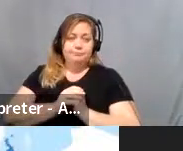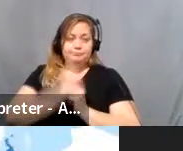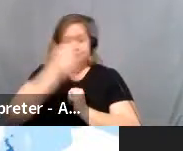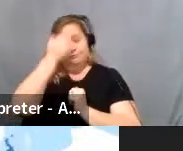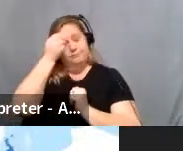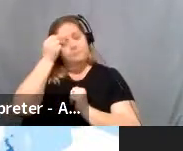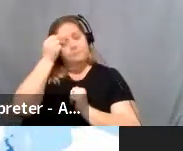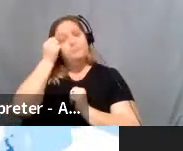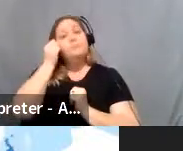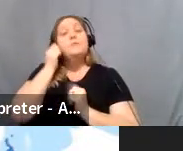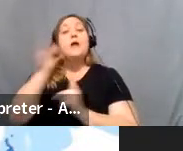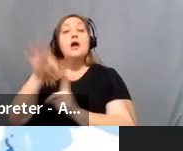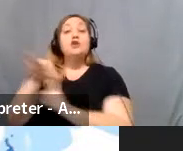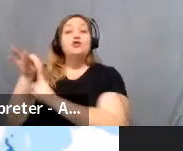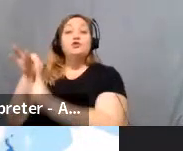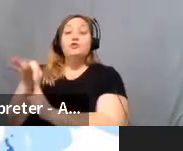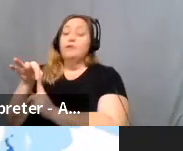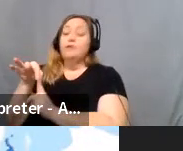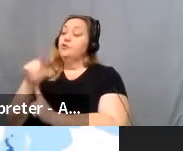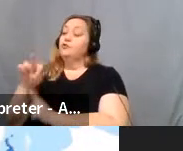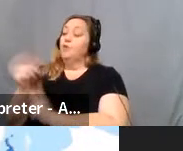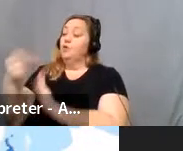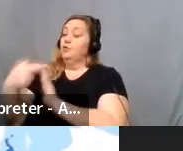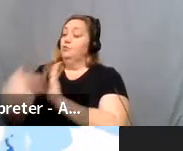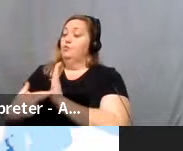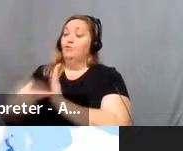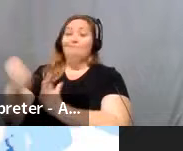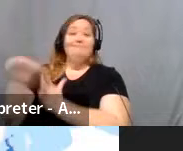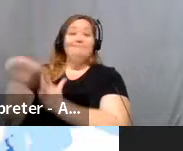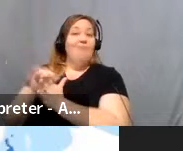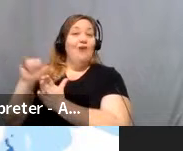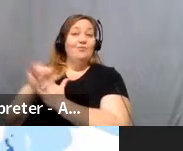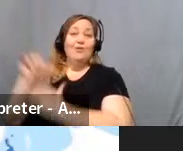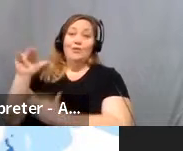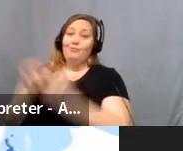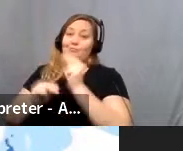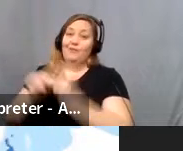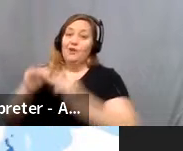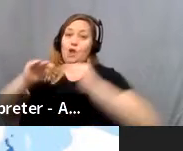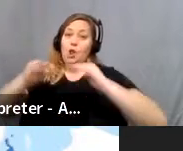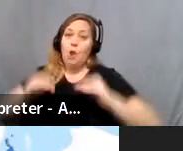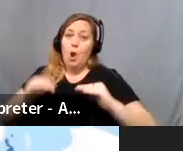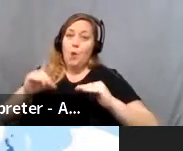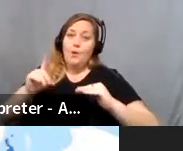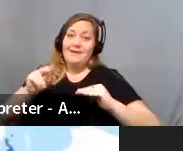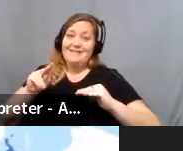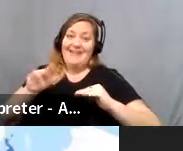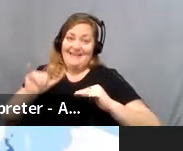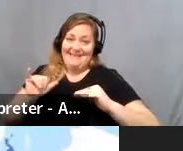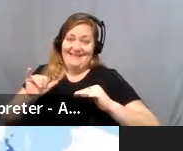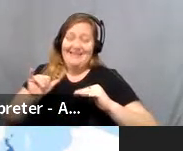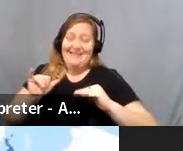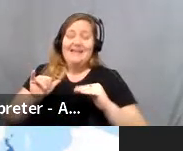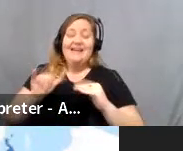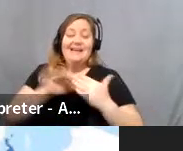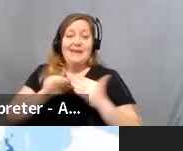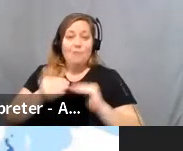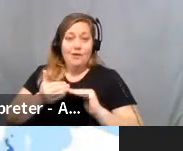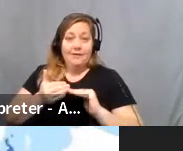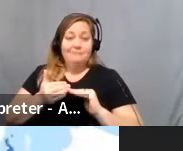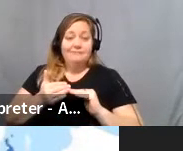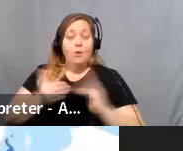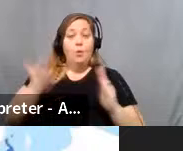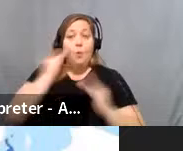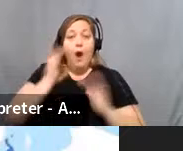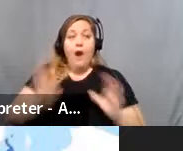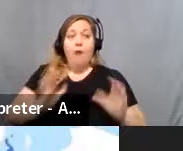Exclusionary zoning rules have made it virtually impossible to build housing in many low-density neighborhoods, placing additional pressure on the high-density parts